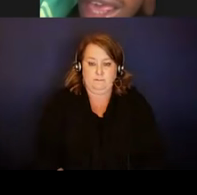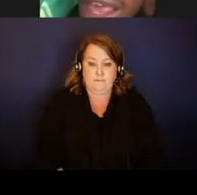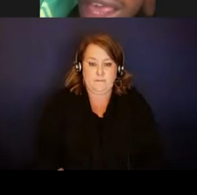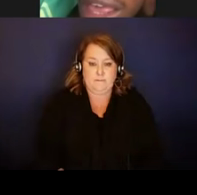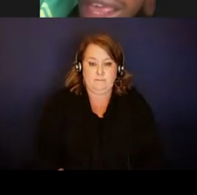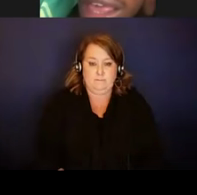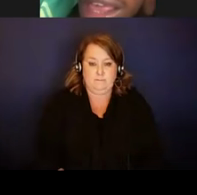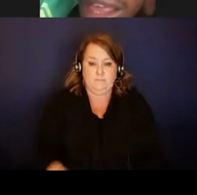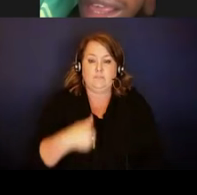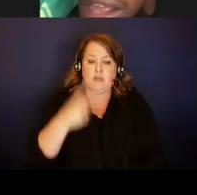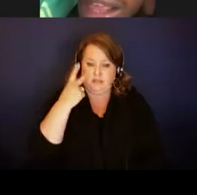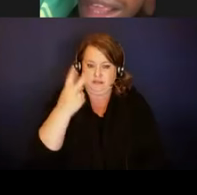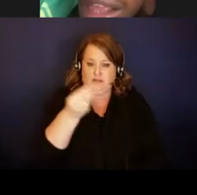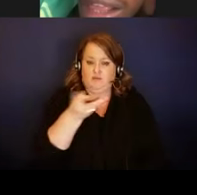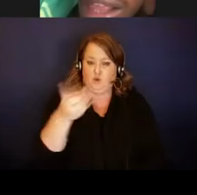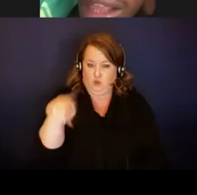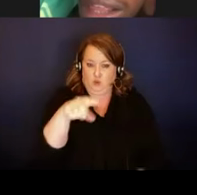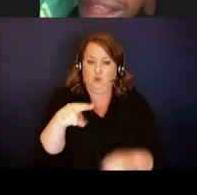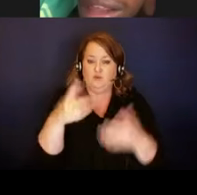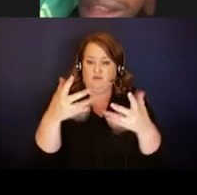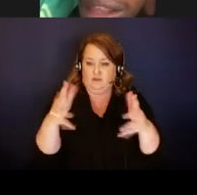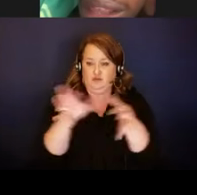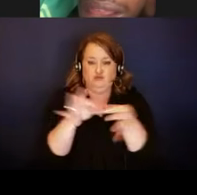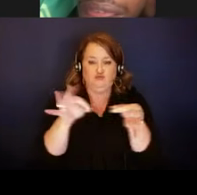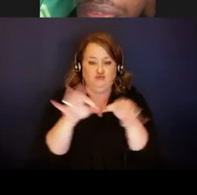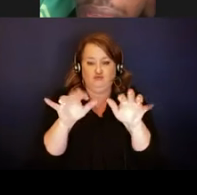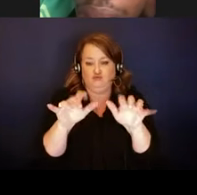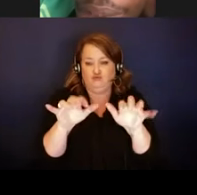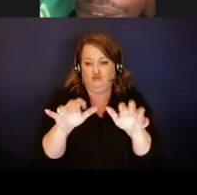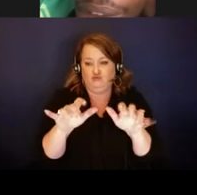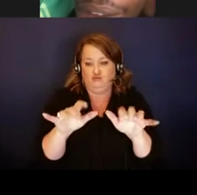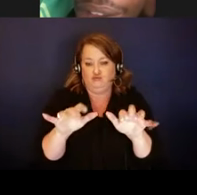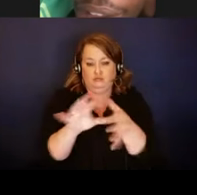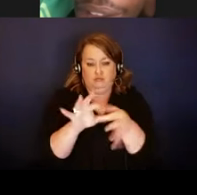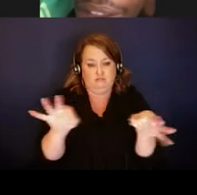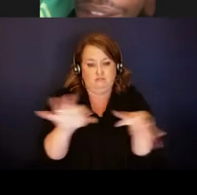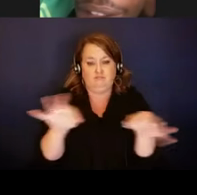And I see a few people have already started to input it in the chat box.